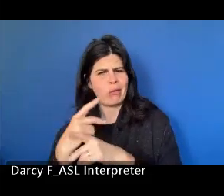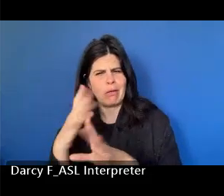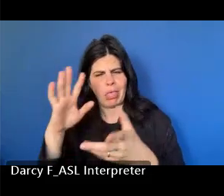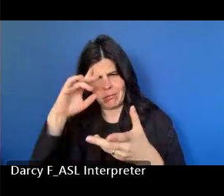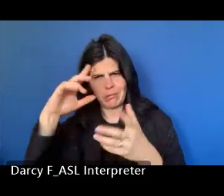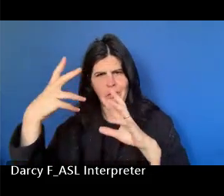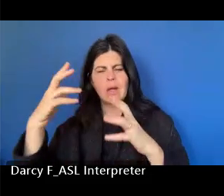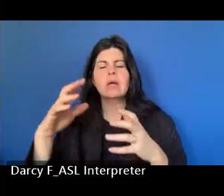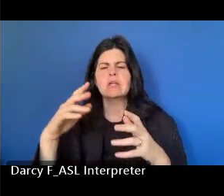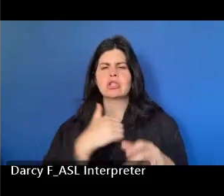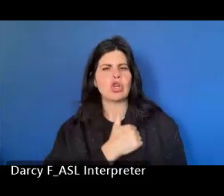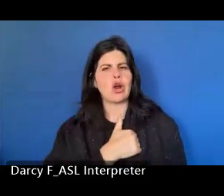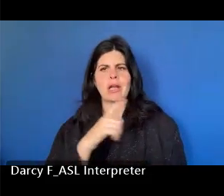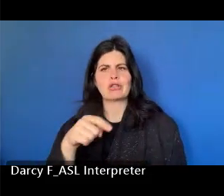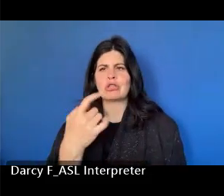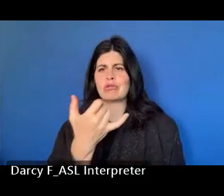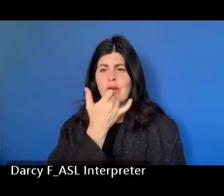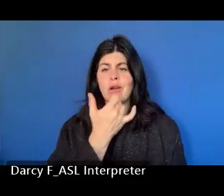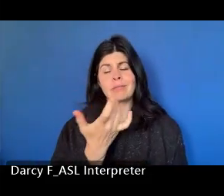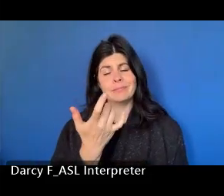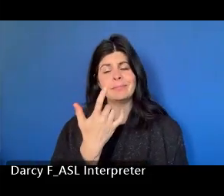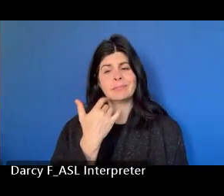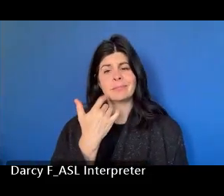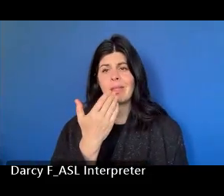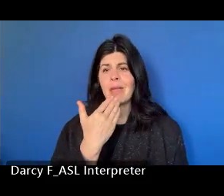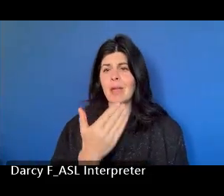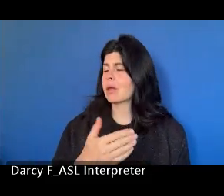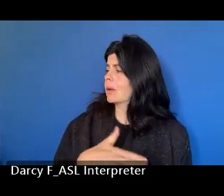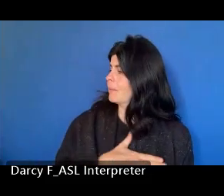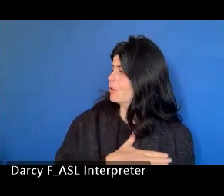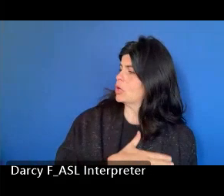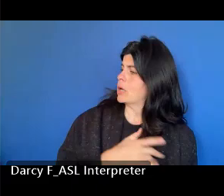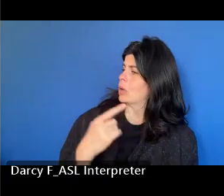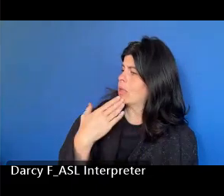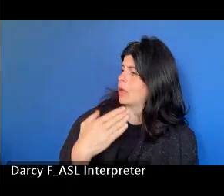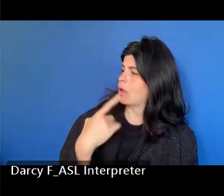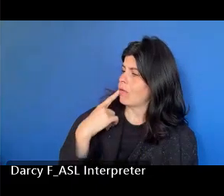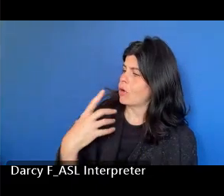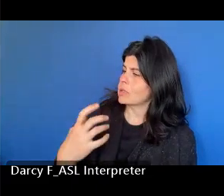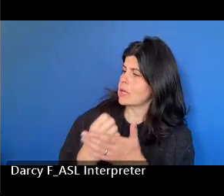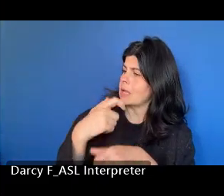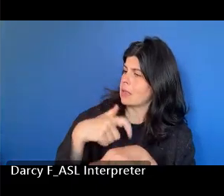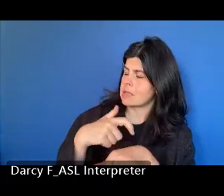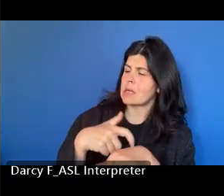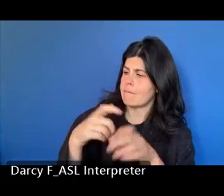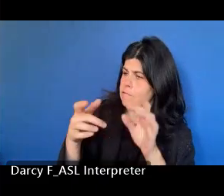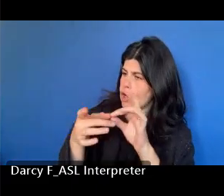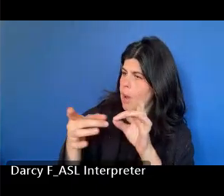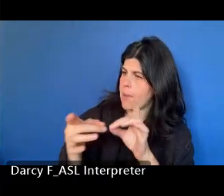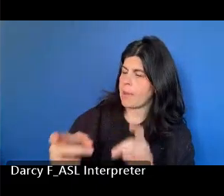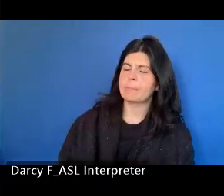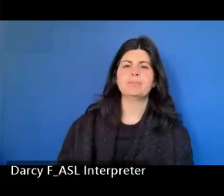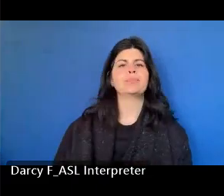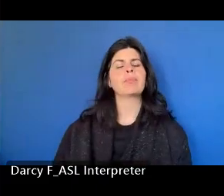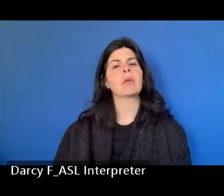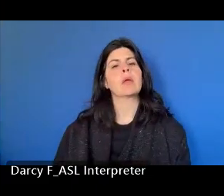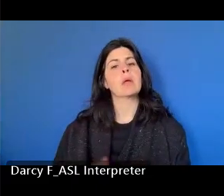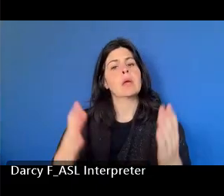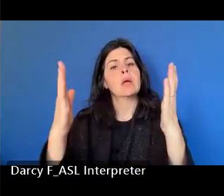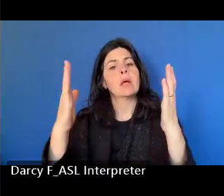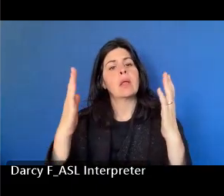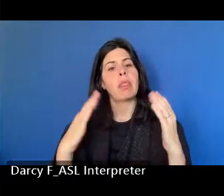just wrong. Thank you. Well, we appreciate you taking the time to make a comment, Phoebe. The next person I